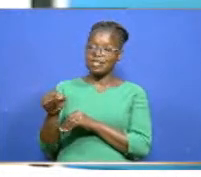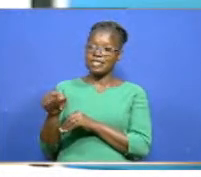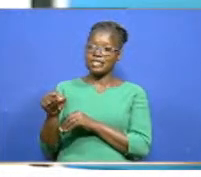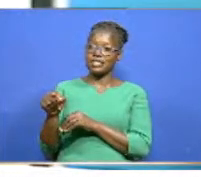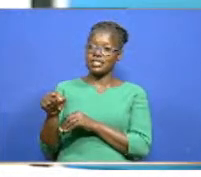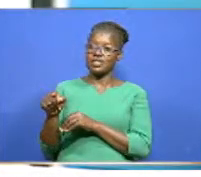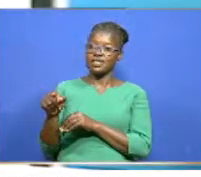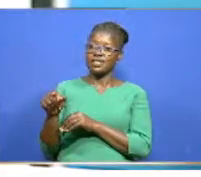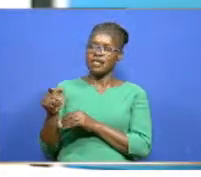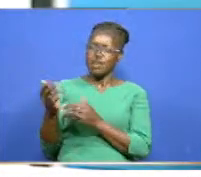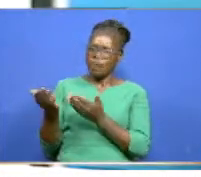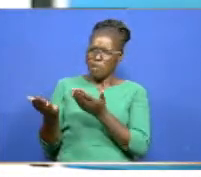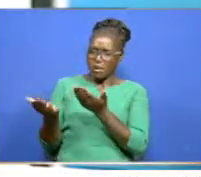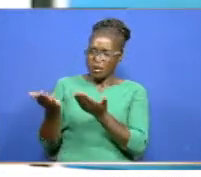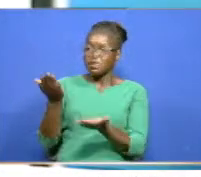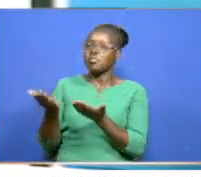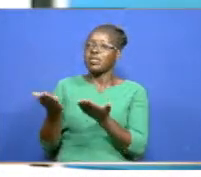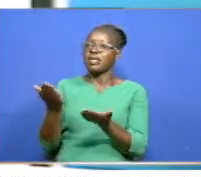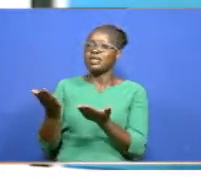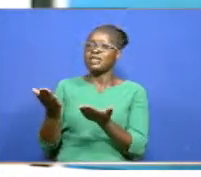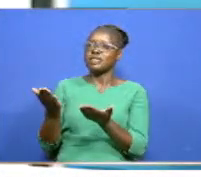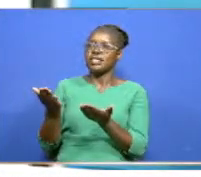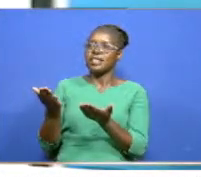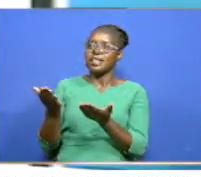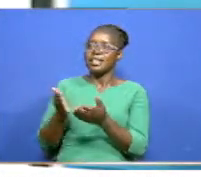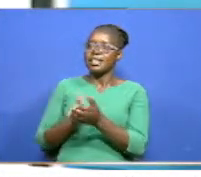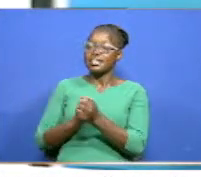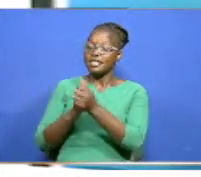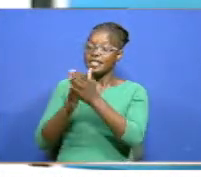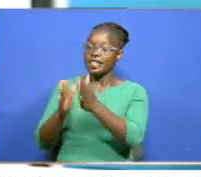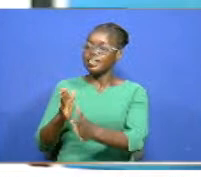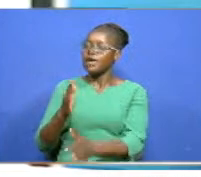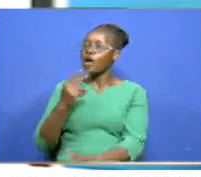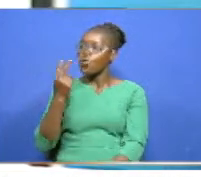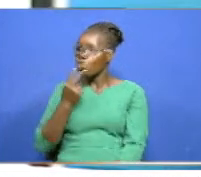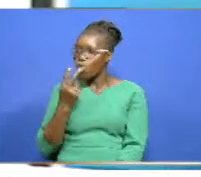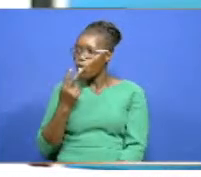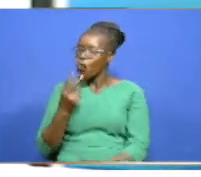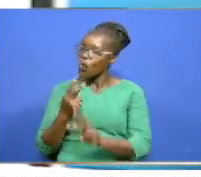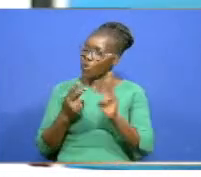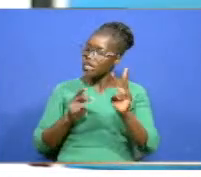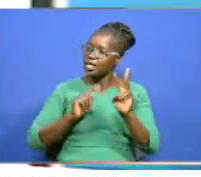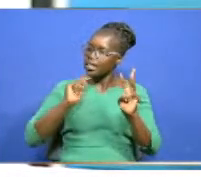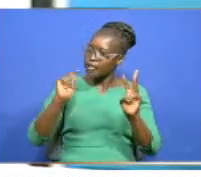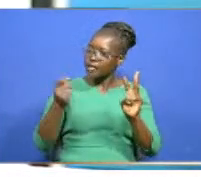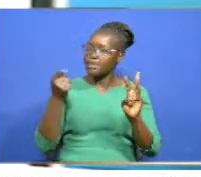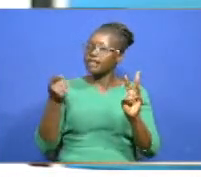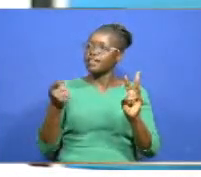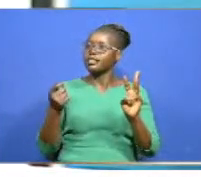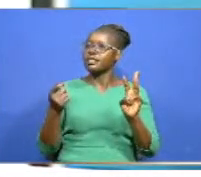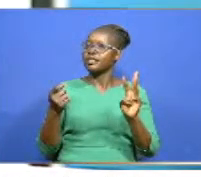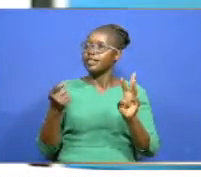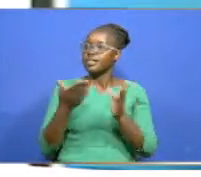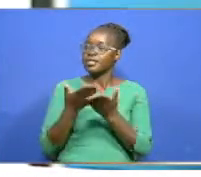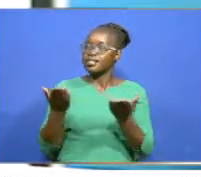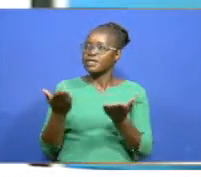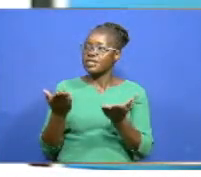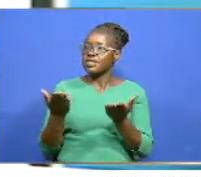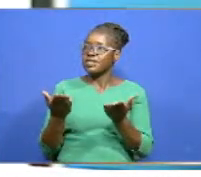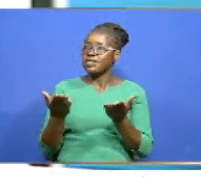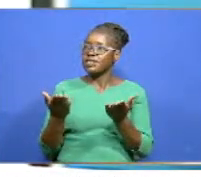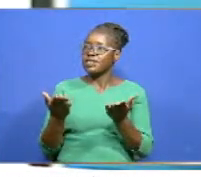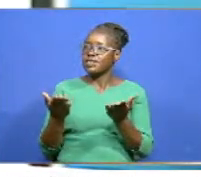stake is really the kingmanship of Western Kenya. And so those are things that are also